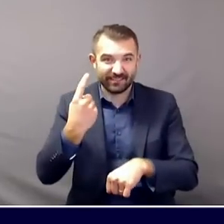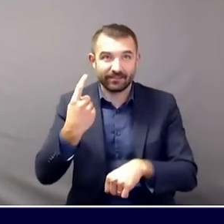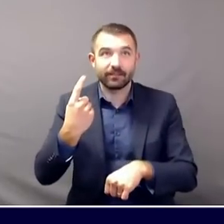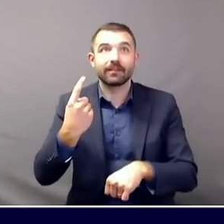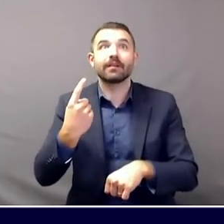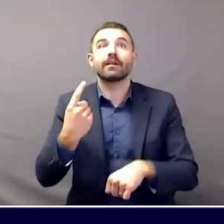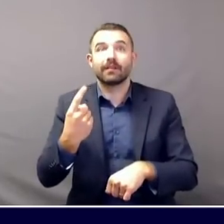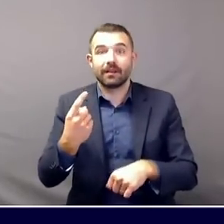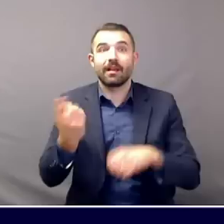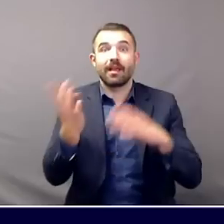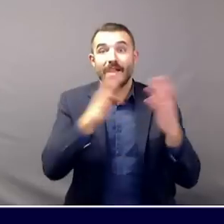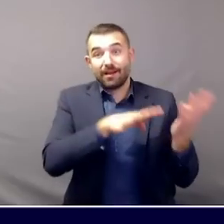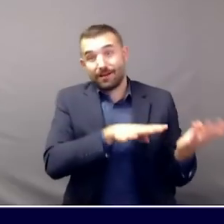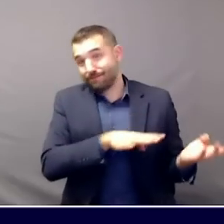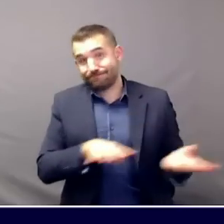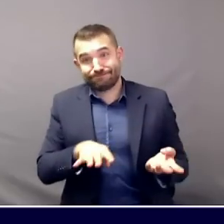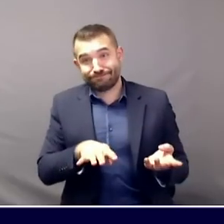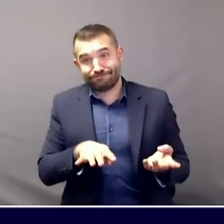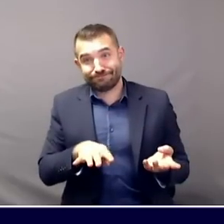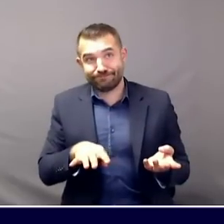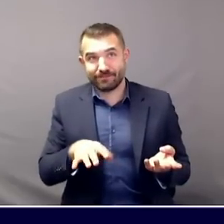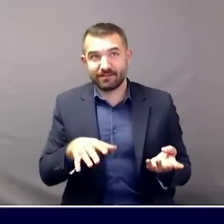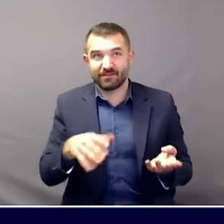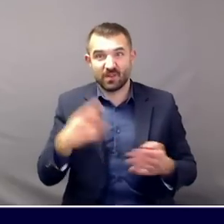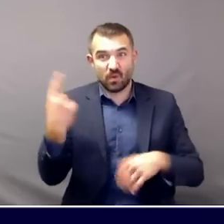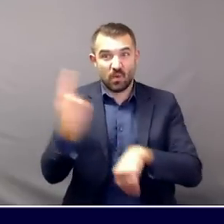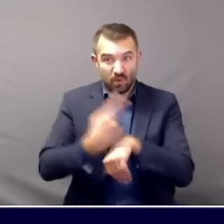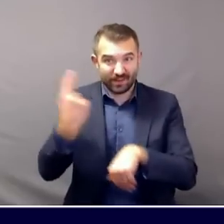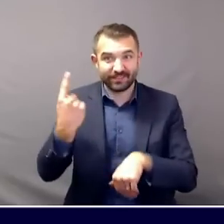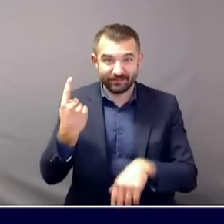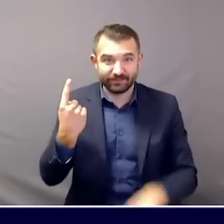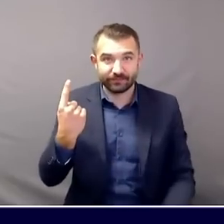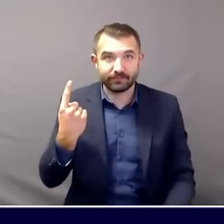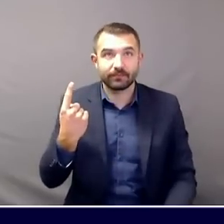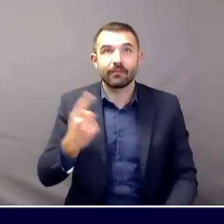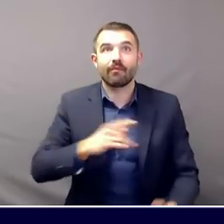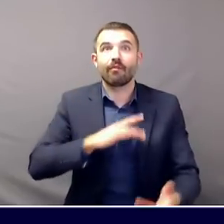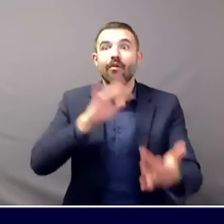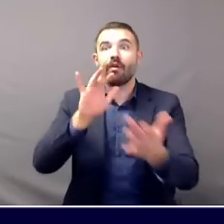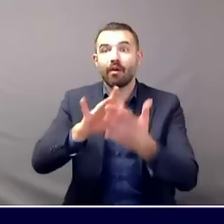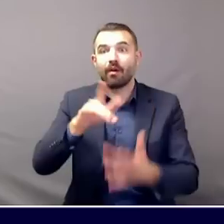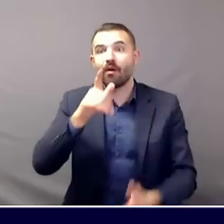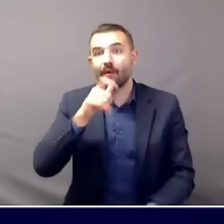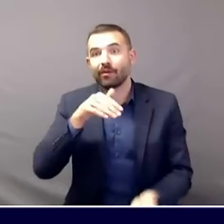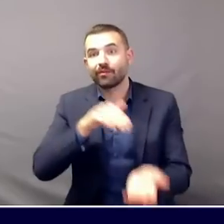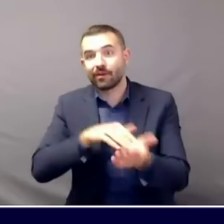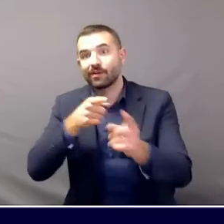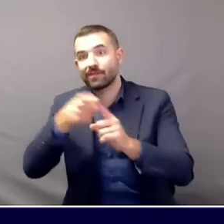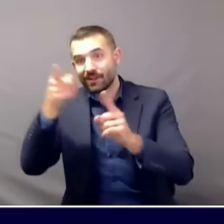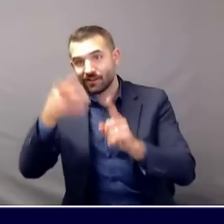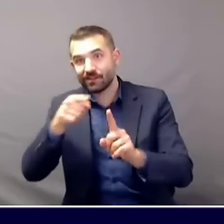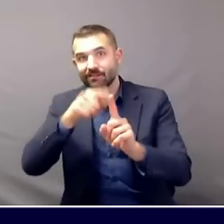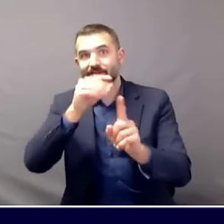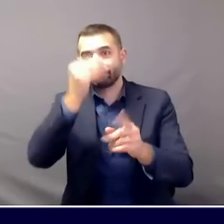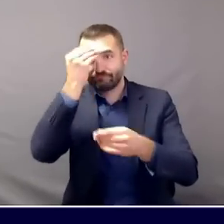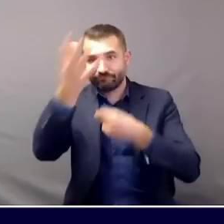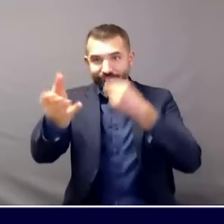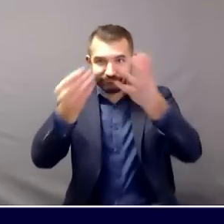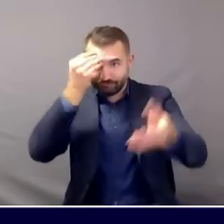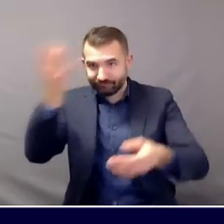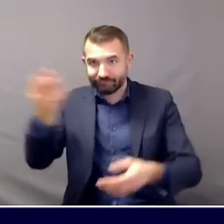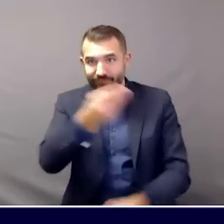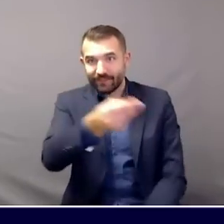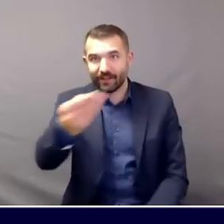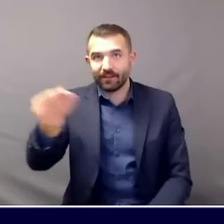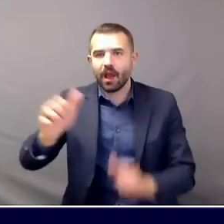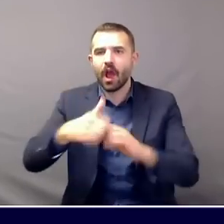the test to report the result back out to the patient. Also something that's harder for us to get control over. What